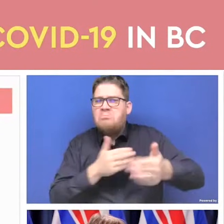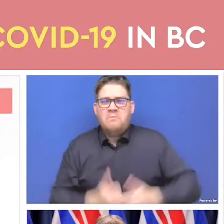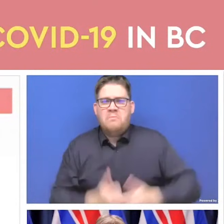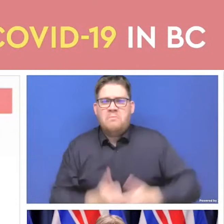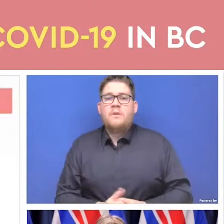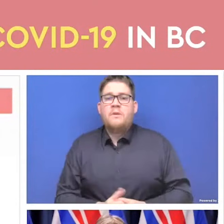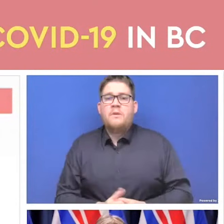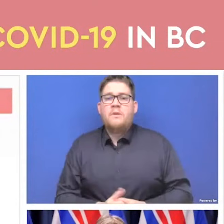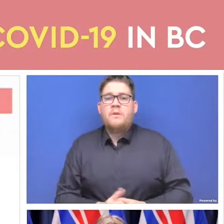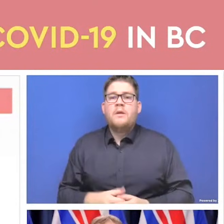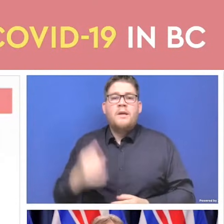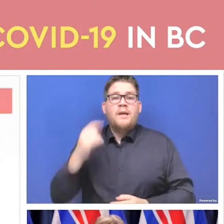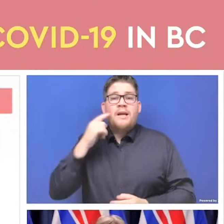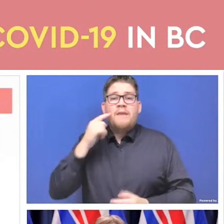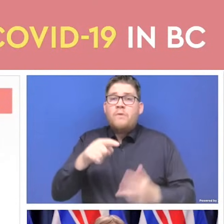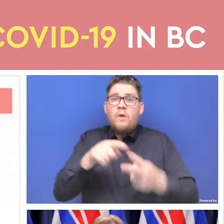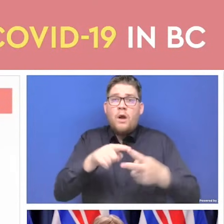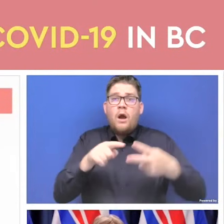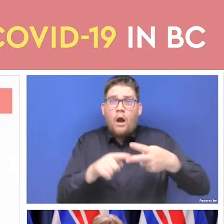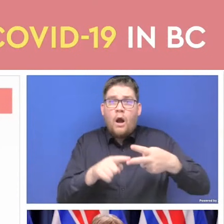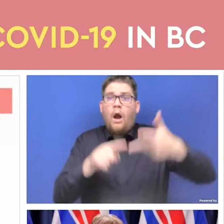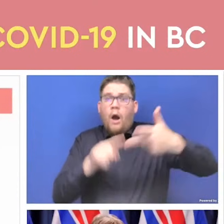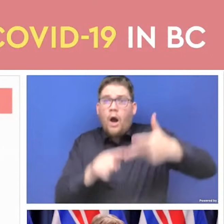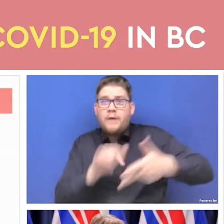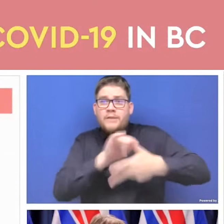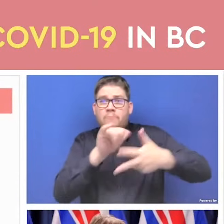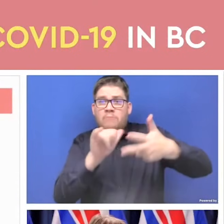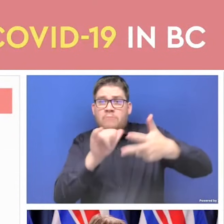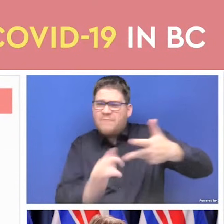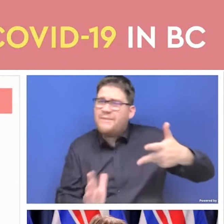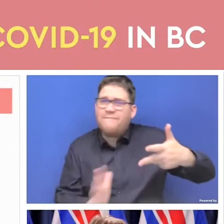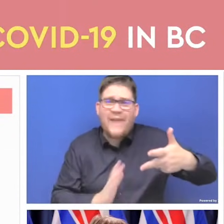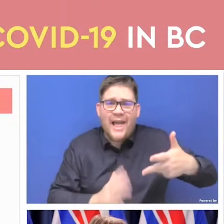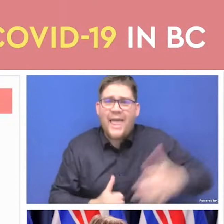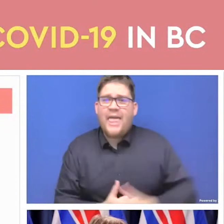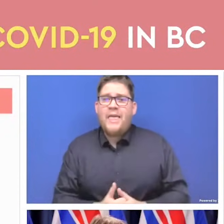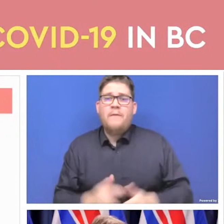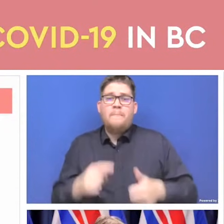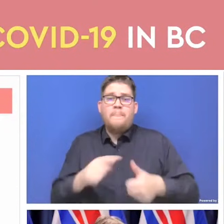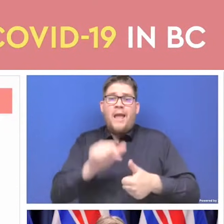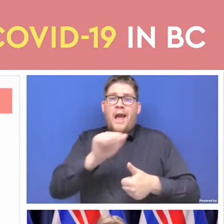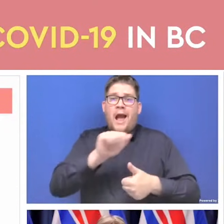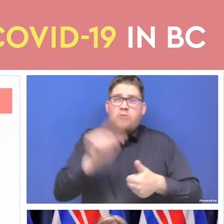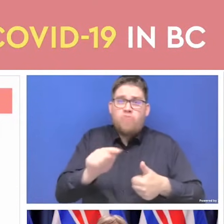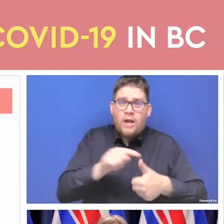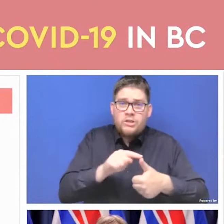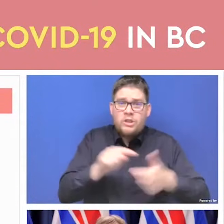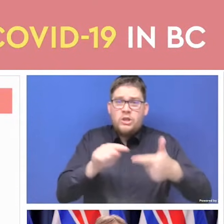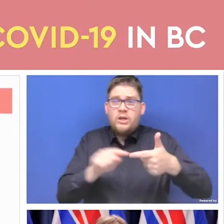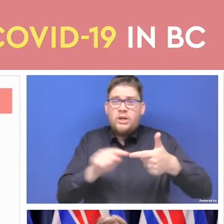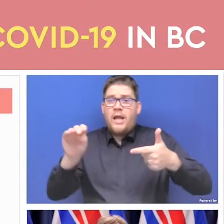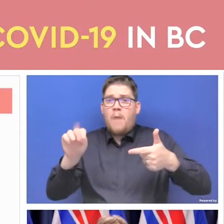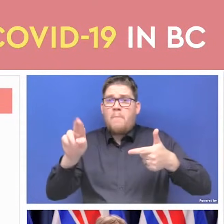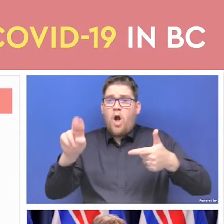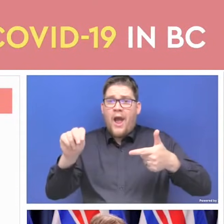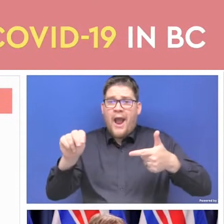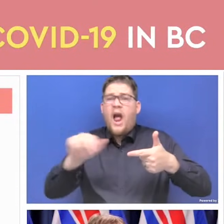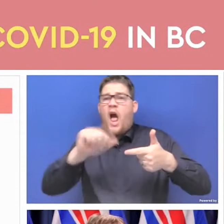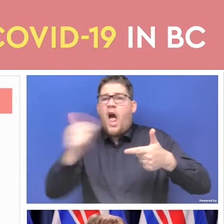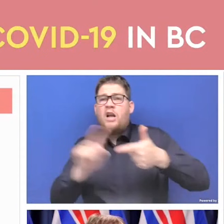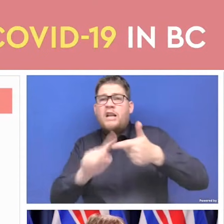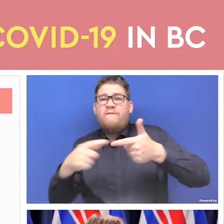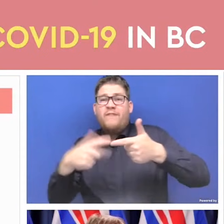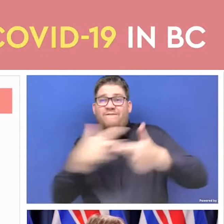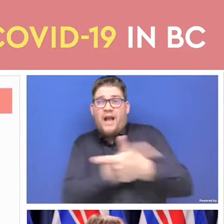Pfizer, and in some cases AstraZeneca and an mRNA vaccine. AstraZeneca recipients will be offered a booster with